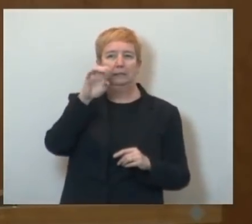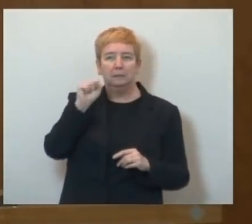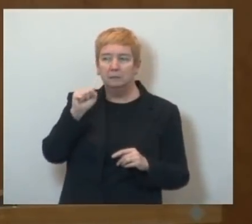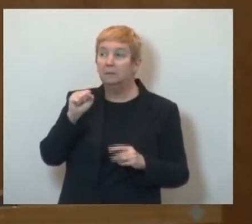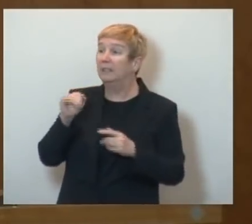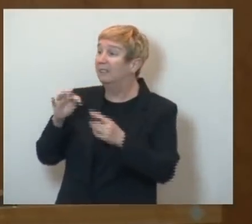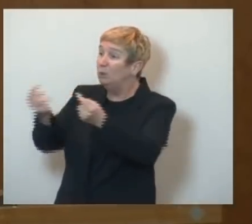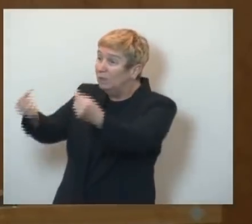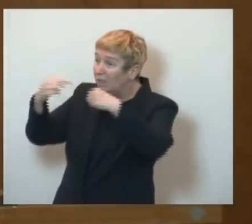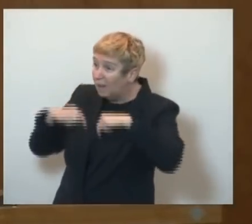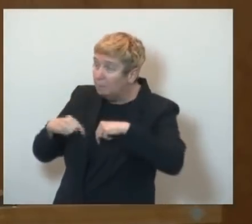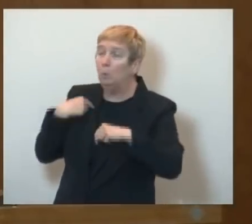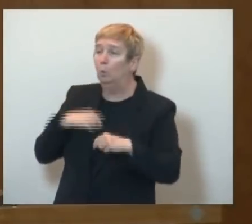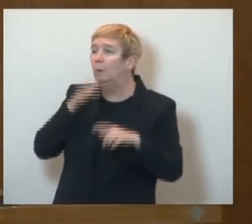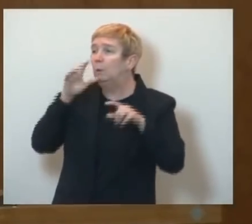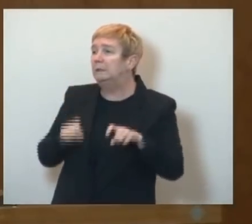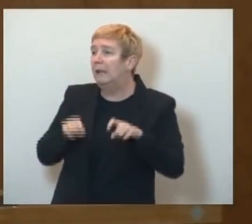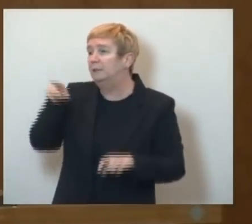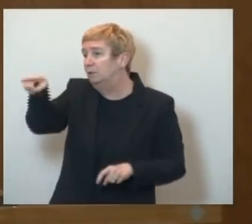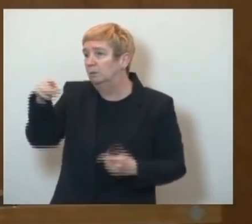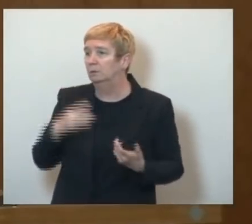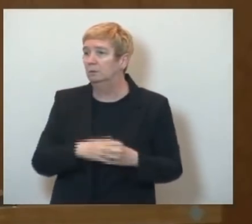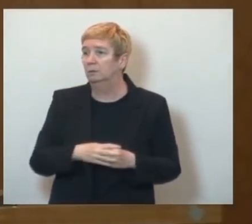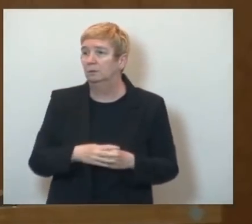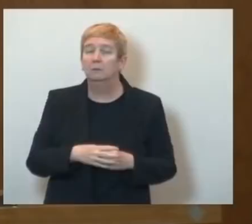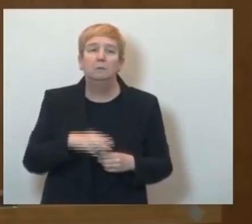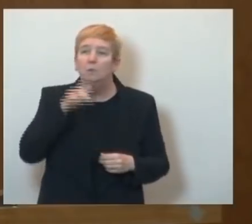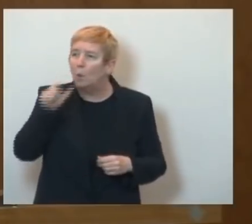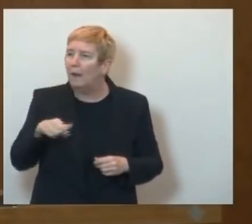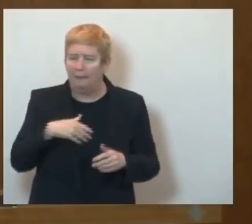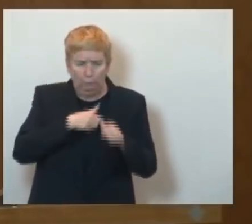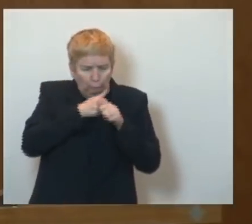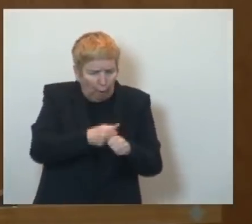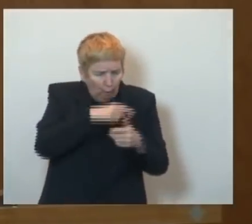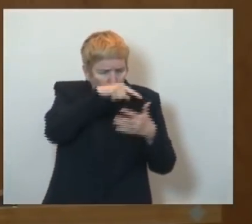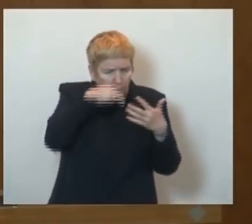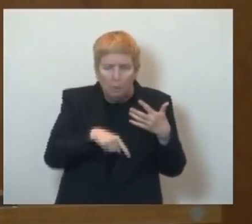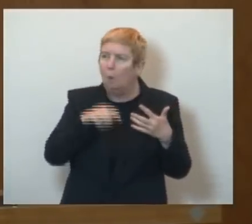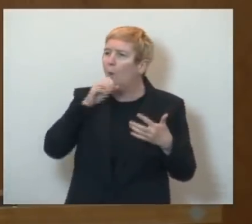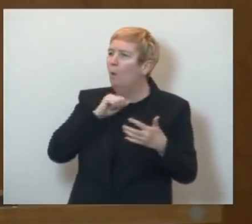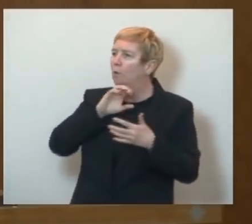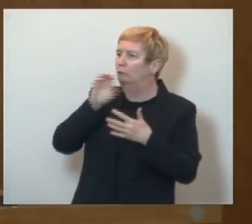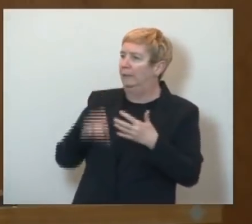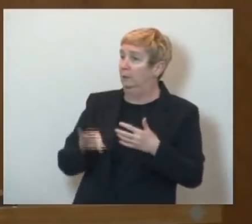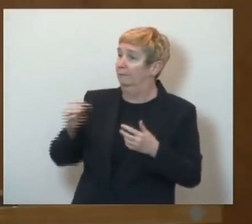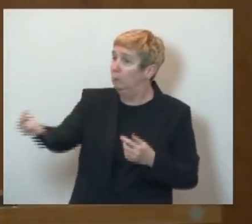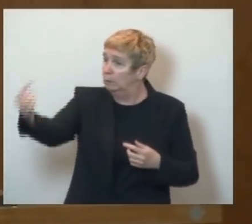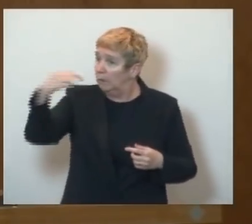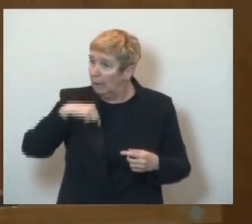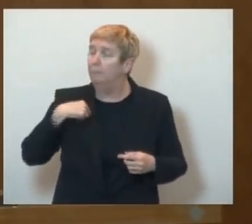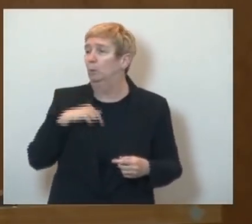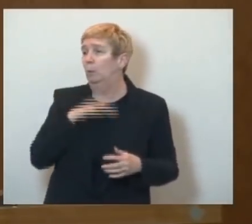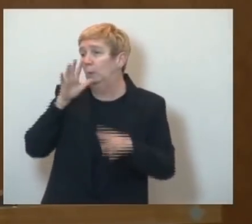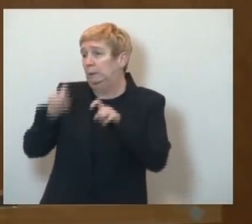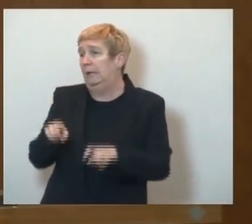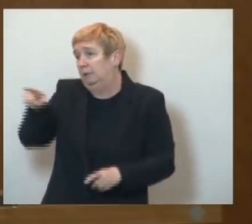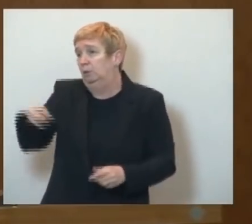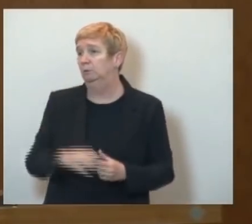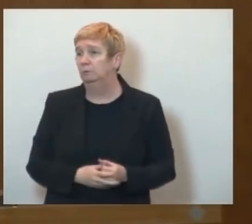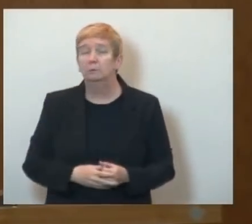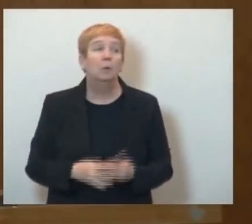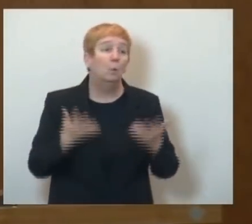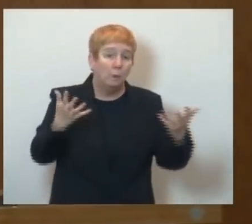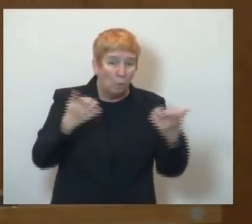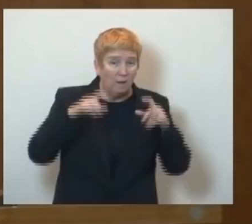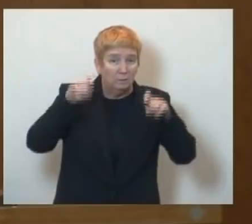test you. You don't have to have the old criteria. So I would just want to reiterate that. We can test more. We want